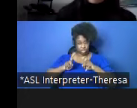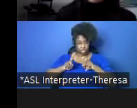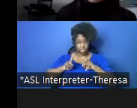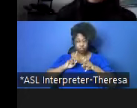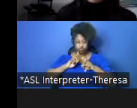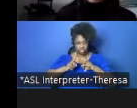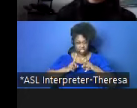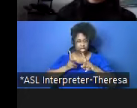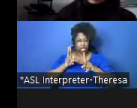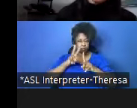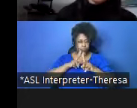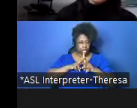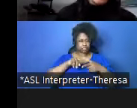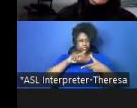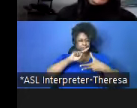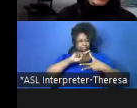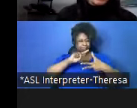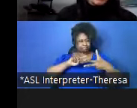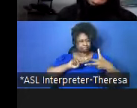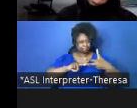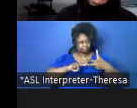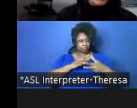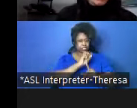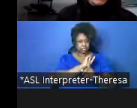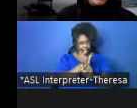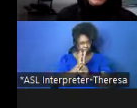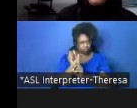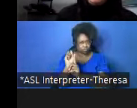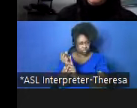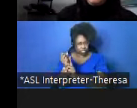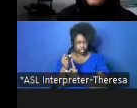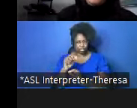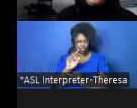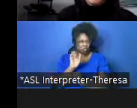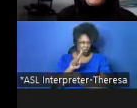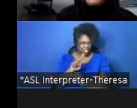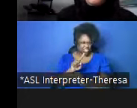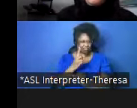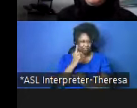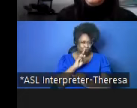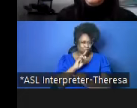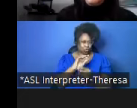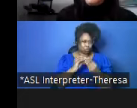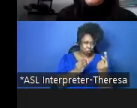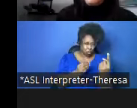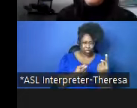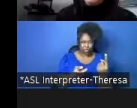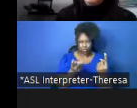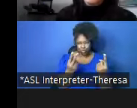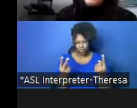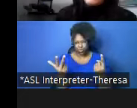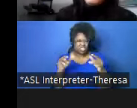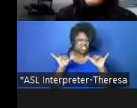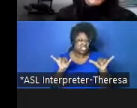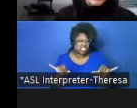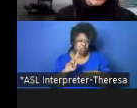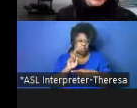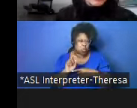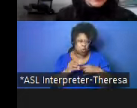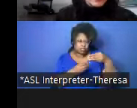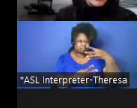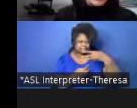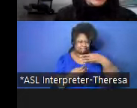scenarios. And so you'll see these questions again and again because they help us to get kind of